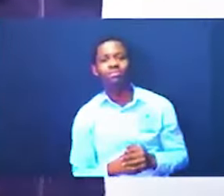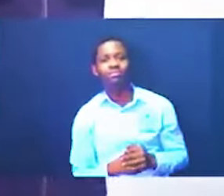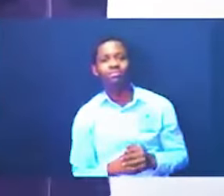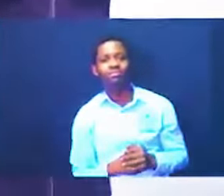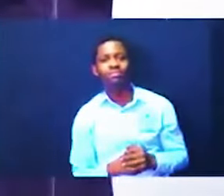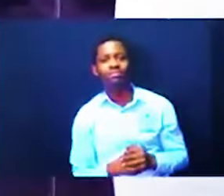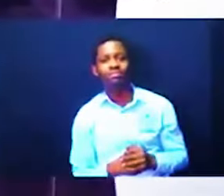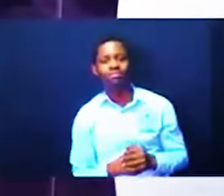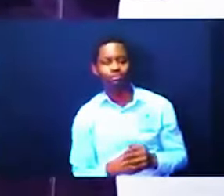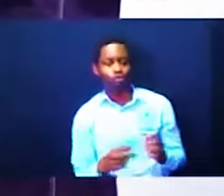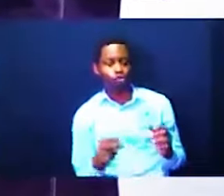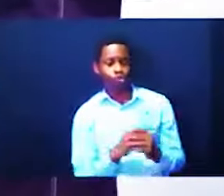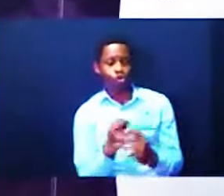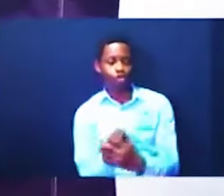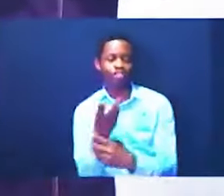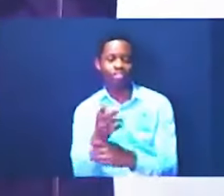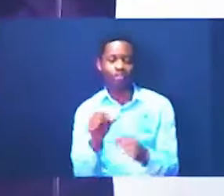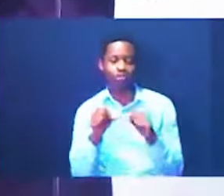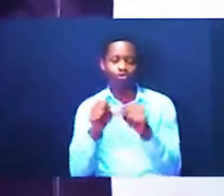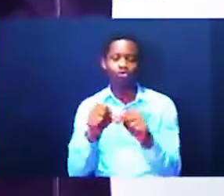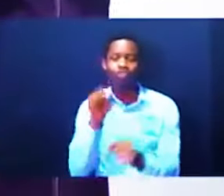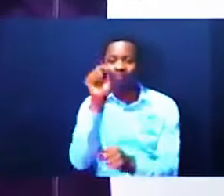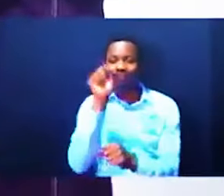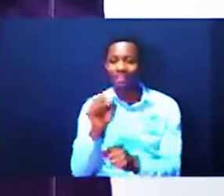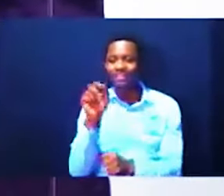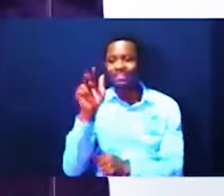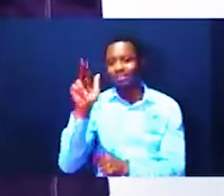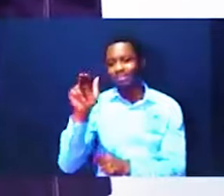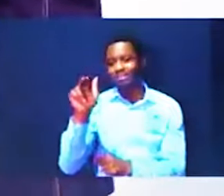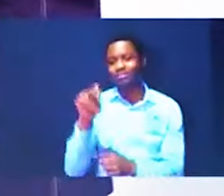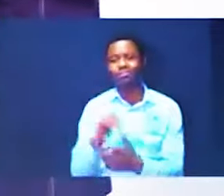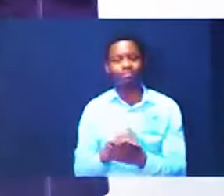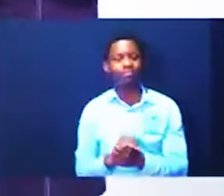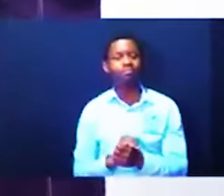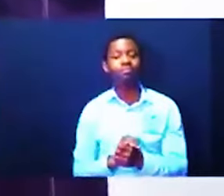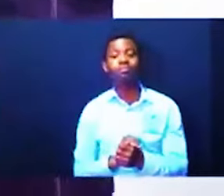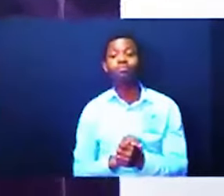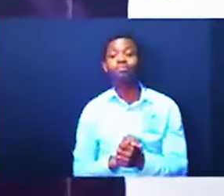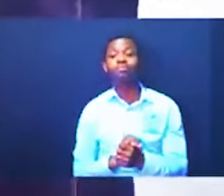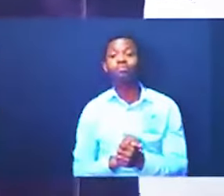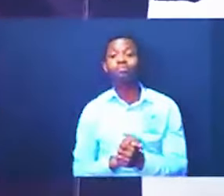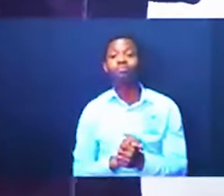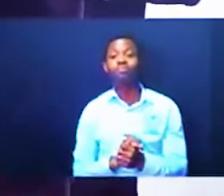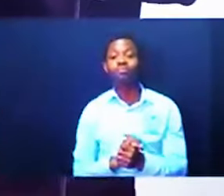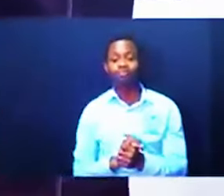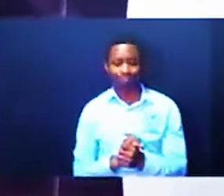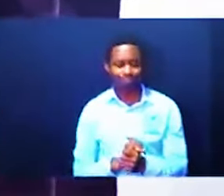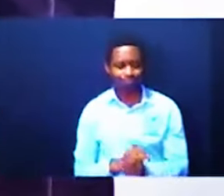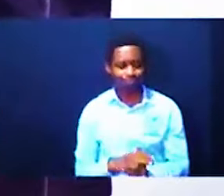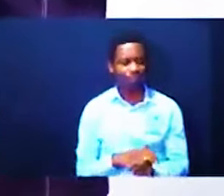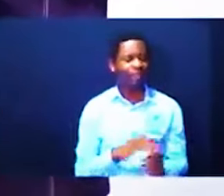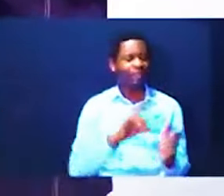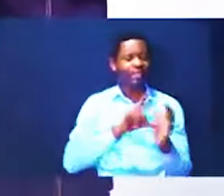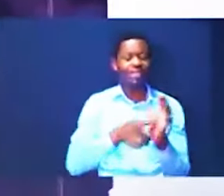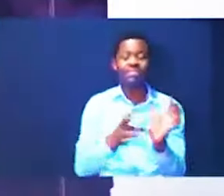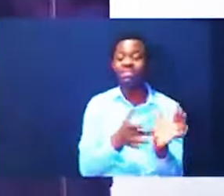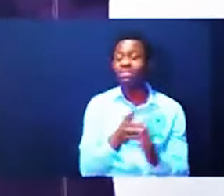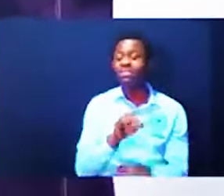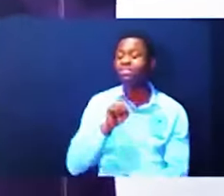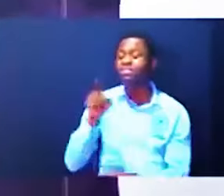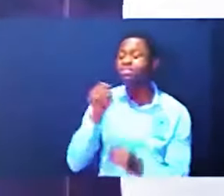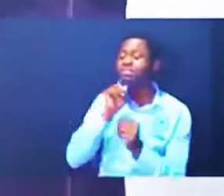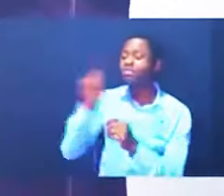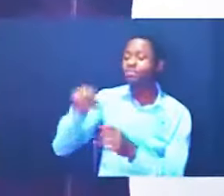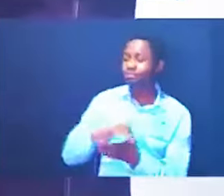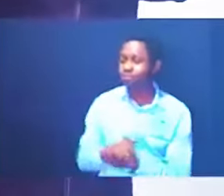Verse 13. So let's jump to verse 13. Then Jesus said to them,